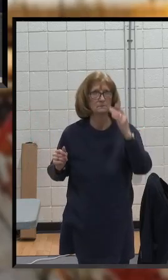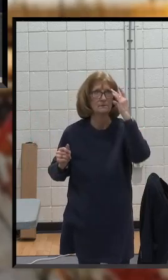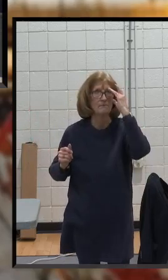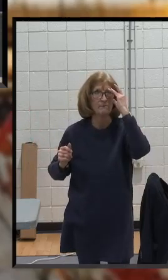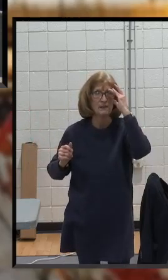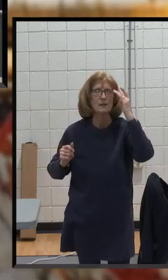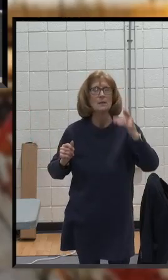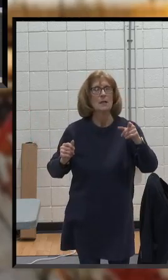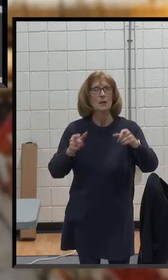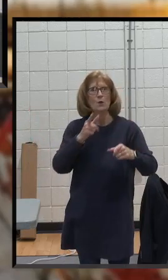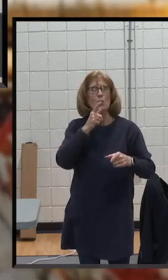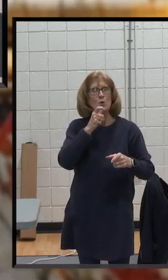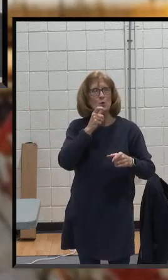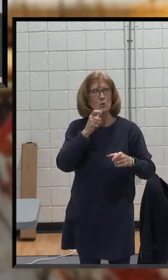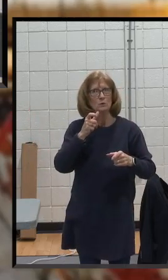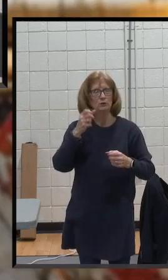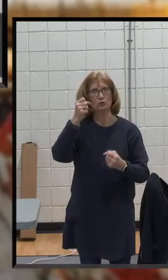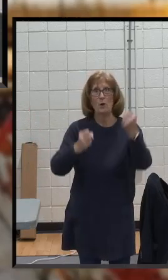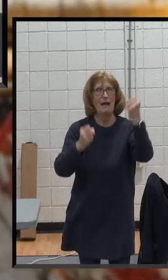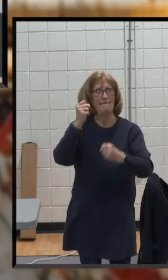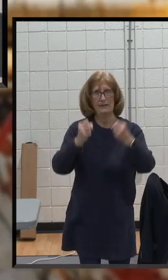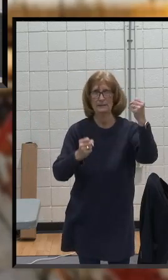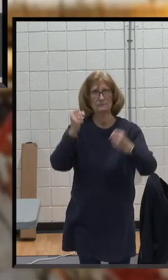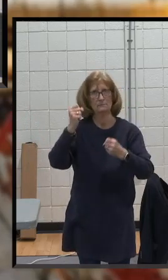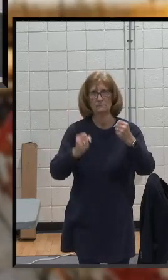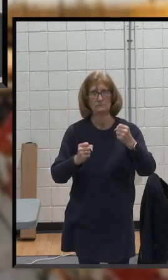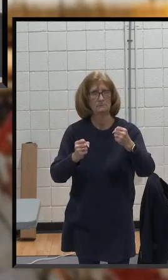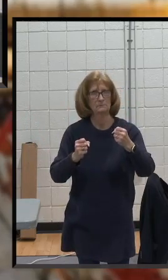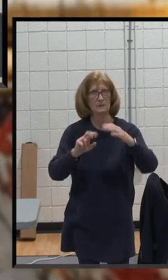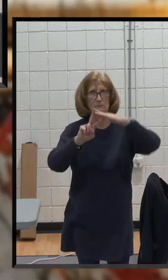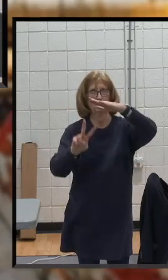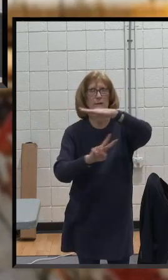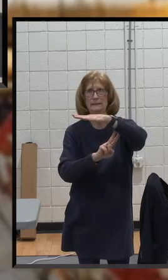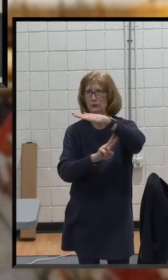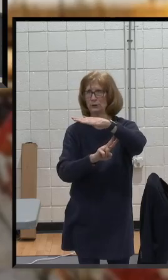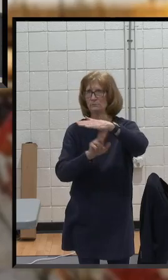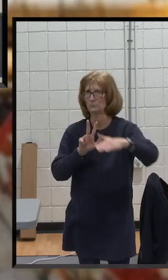And then who here is just frequently driving across the bridge?